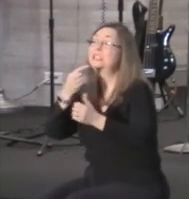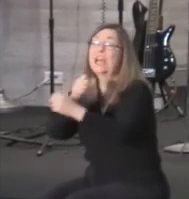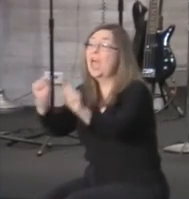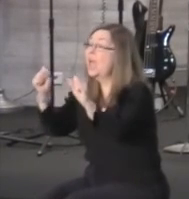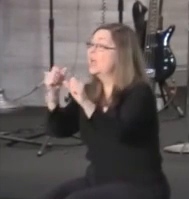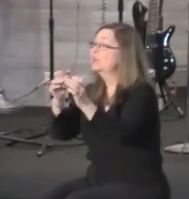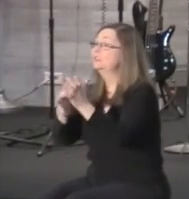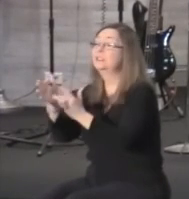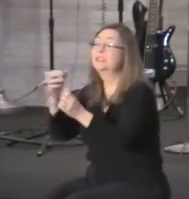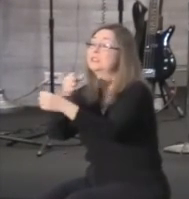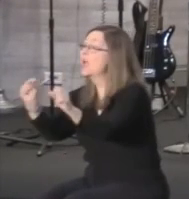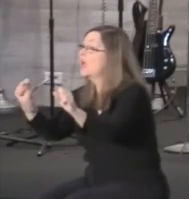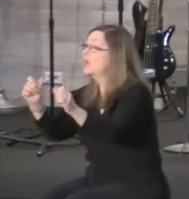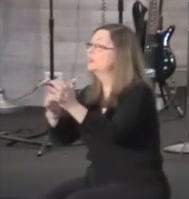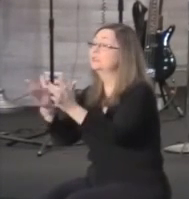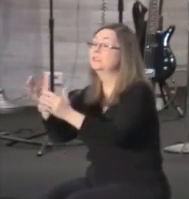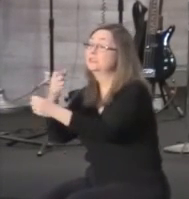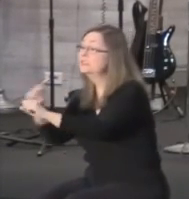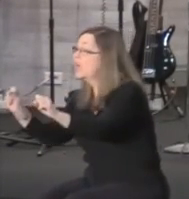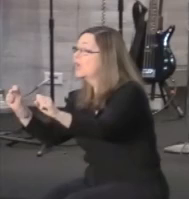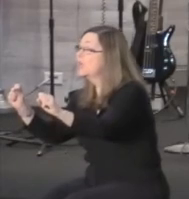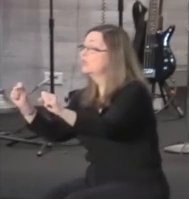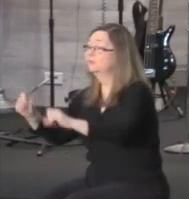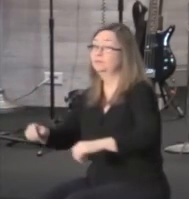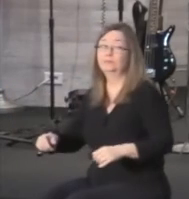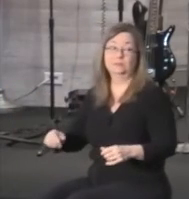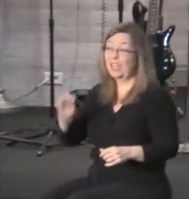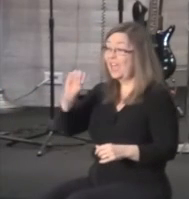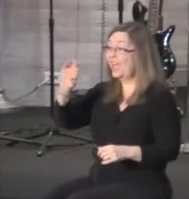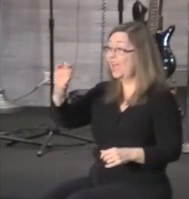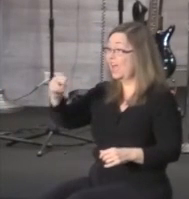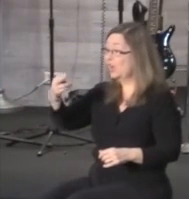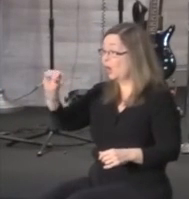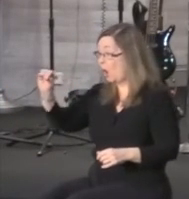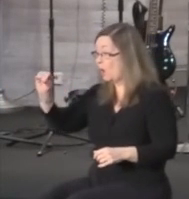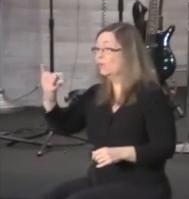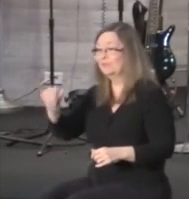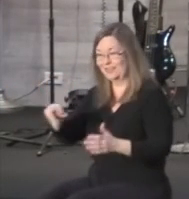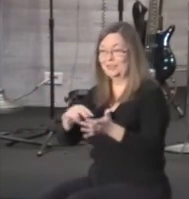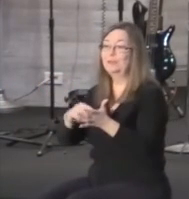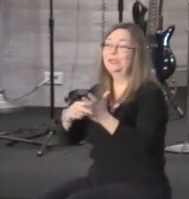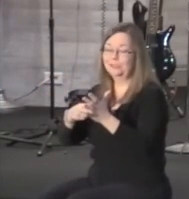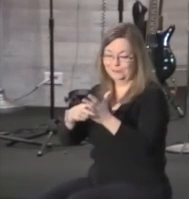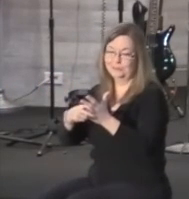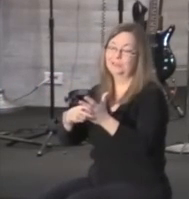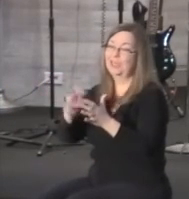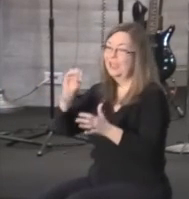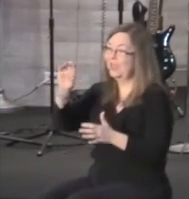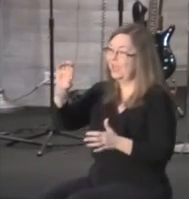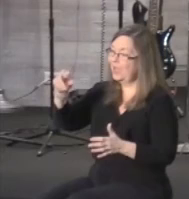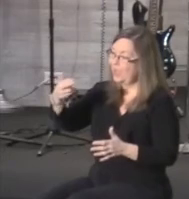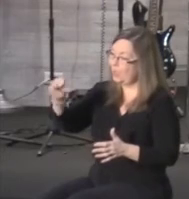saves. Jesus saves. Jesus saves. It's an echo. That's literally what it means. It's an